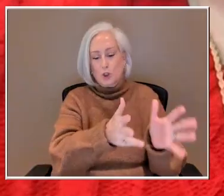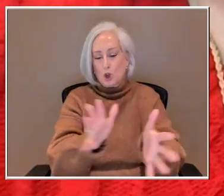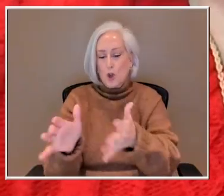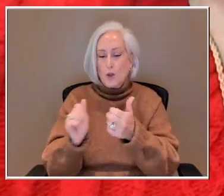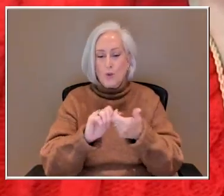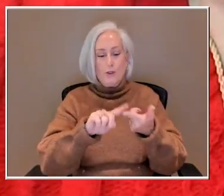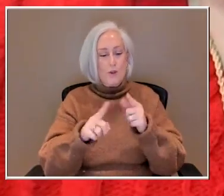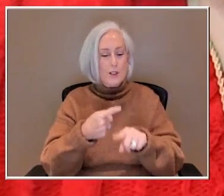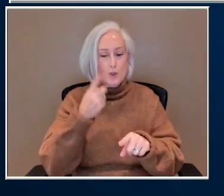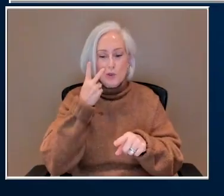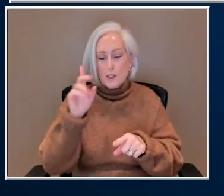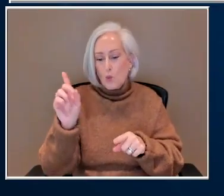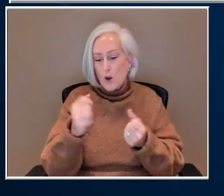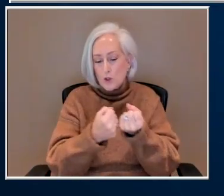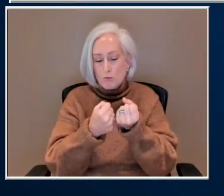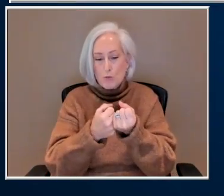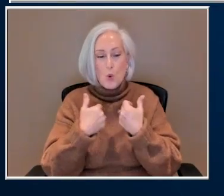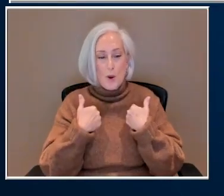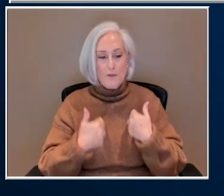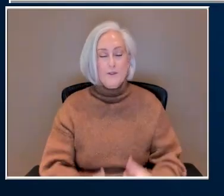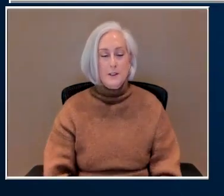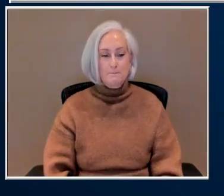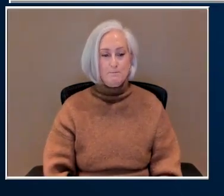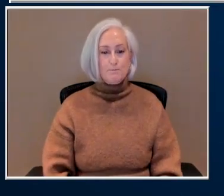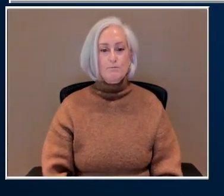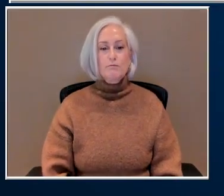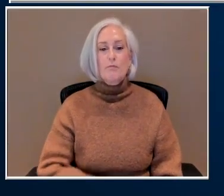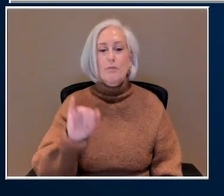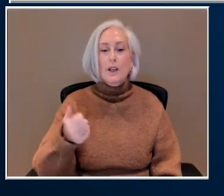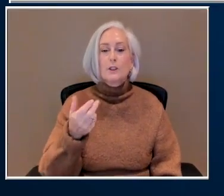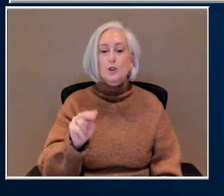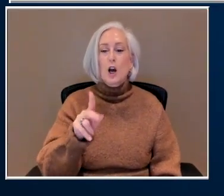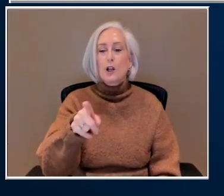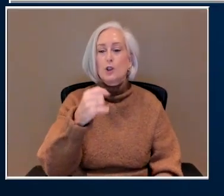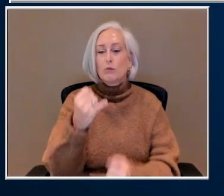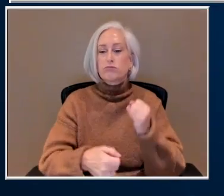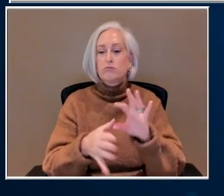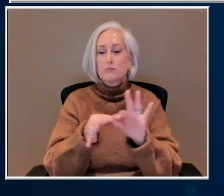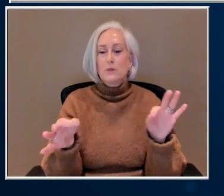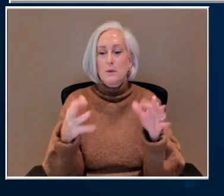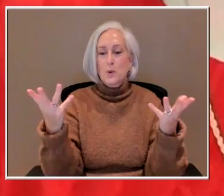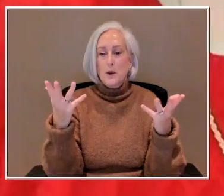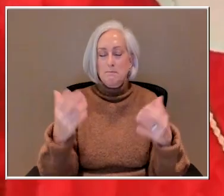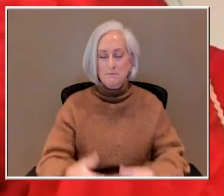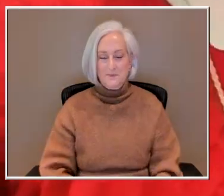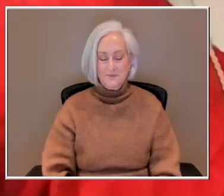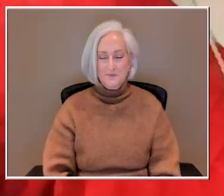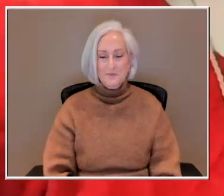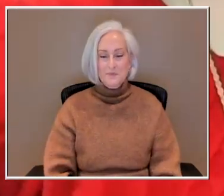some support. John, what do you want the big takeaway from your story to be?